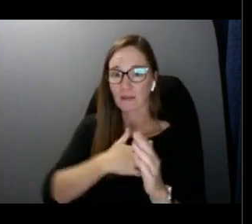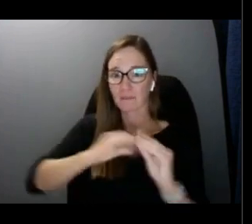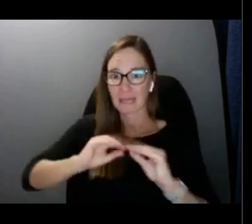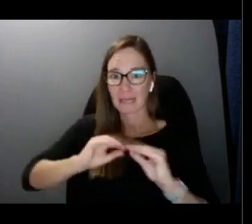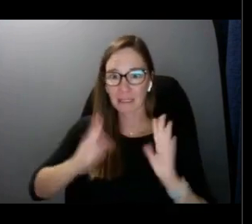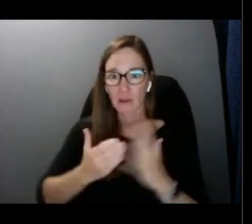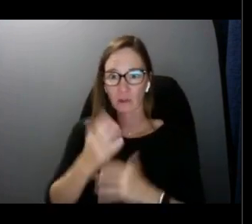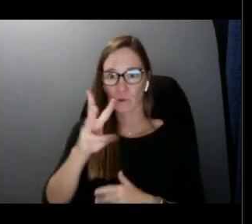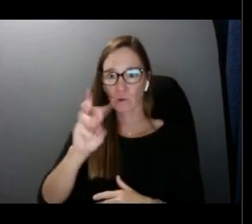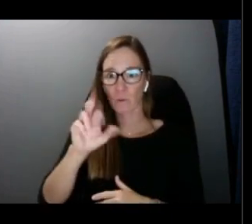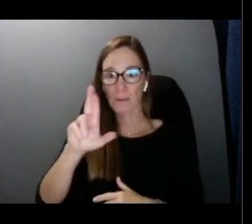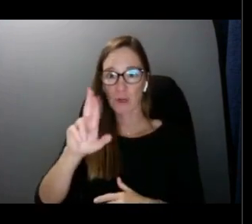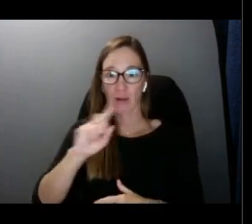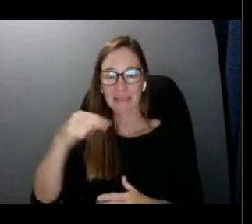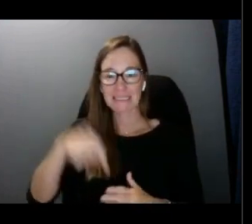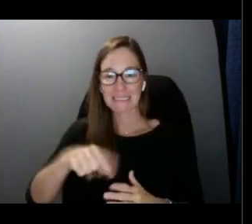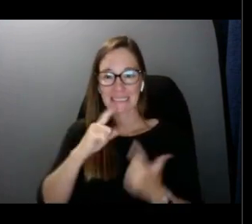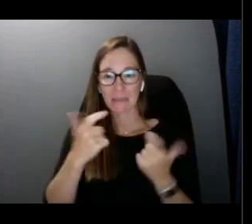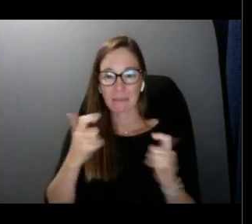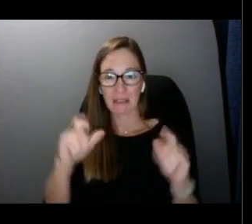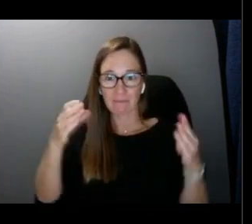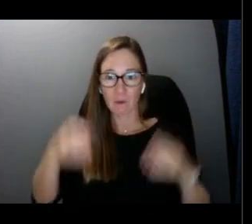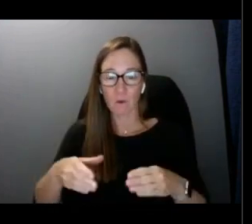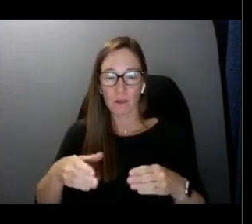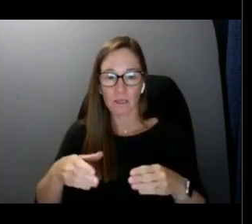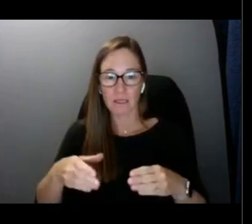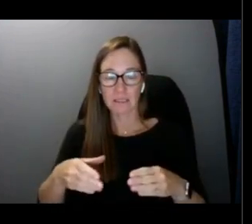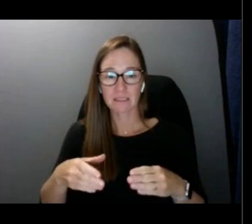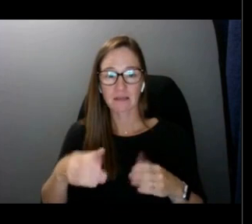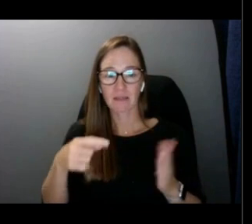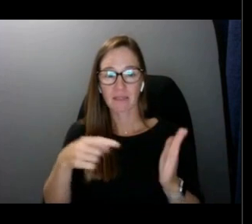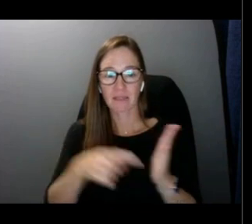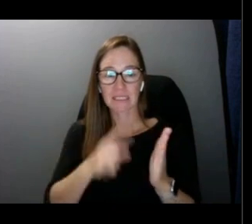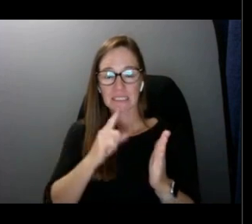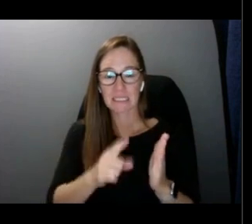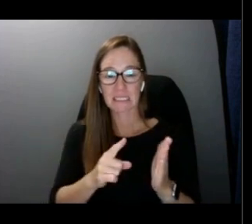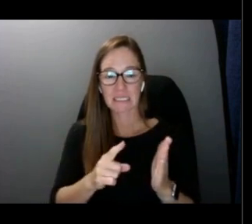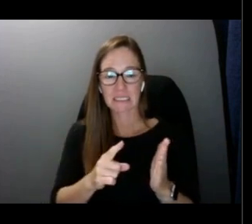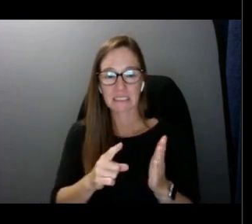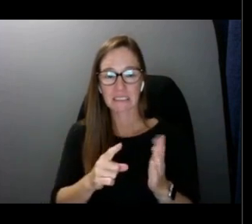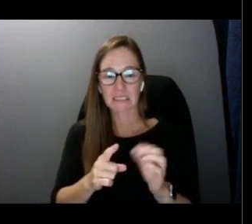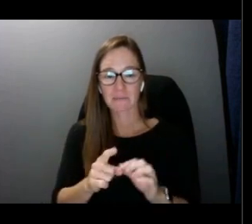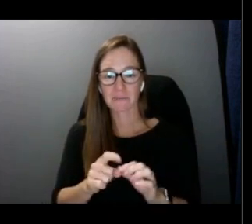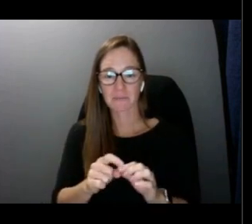the webinar that this is a big focus. This is